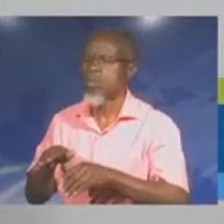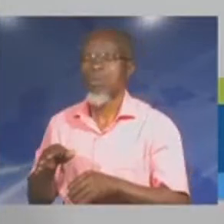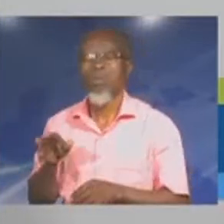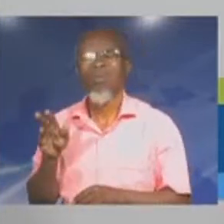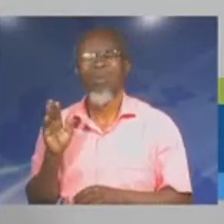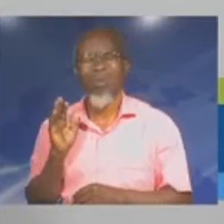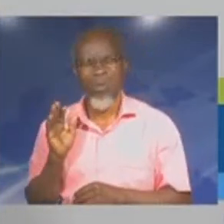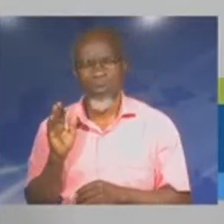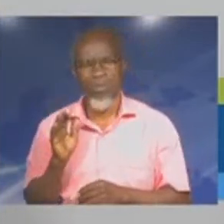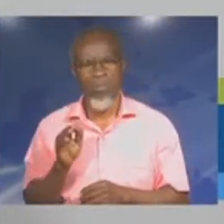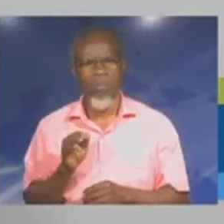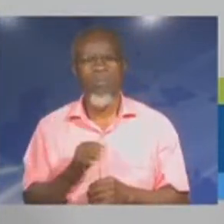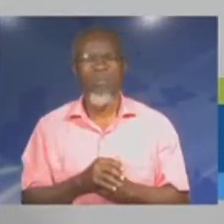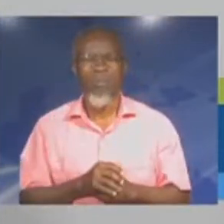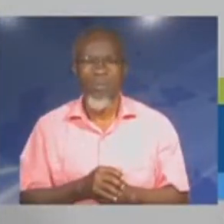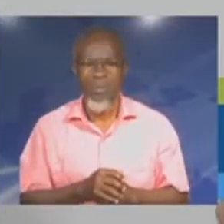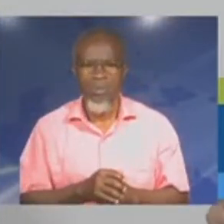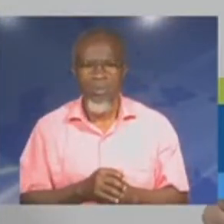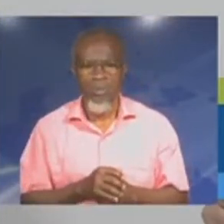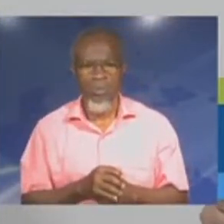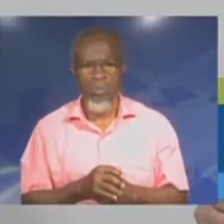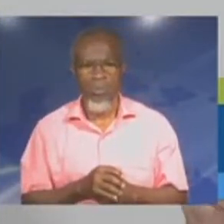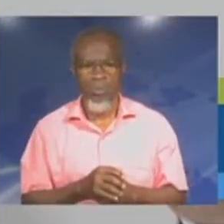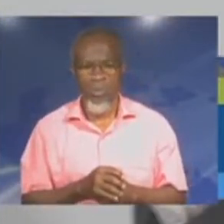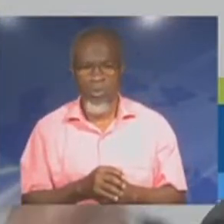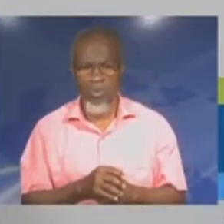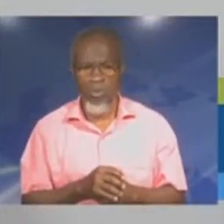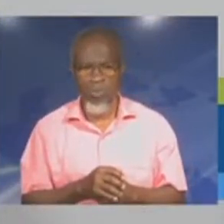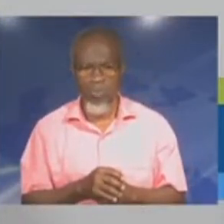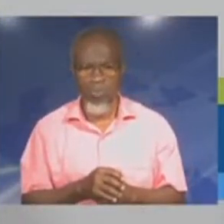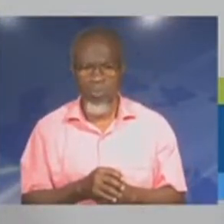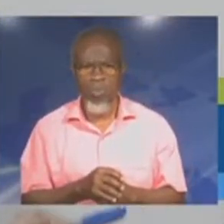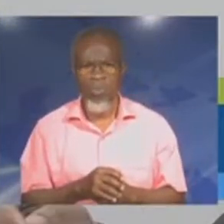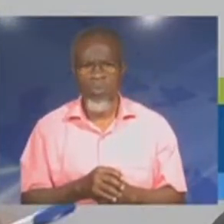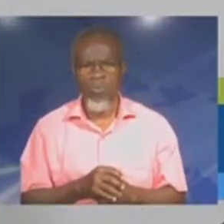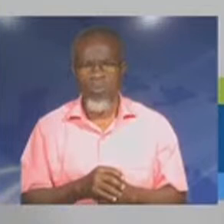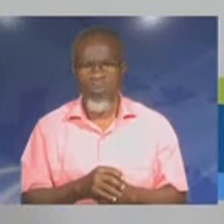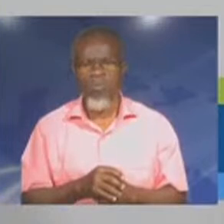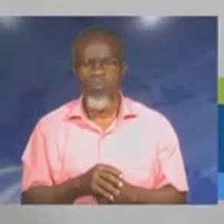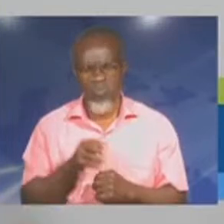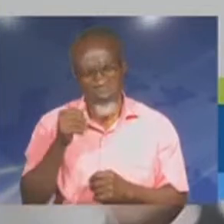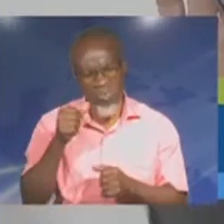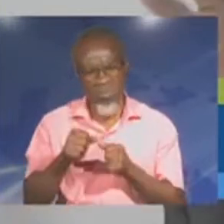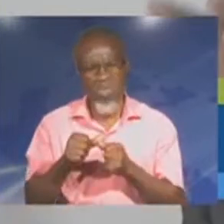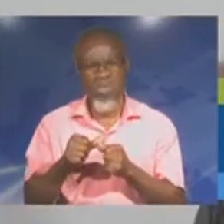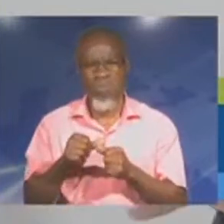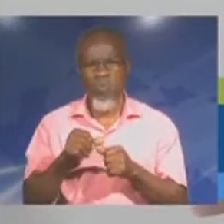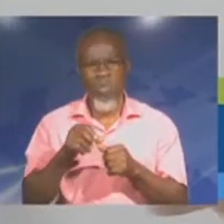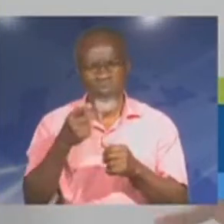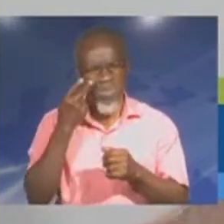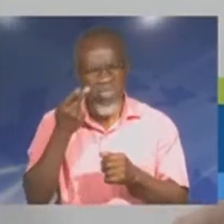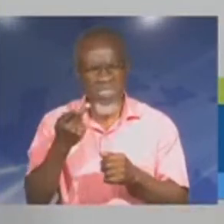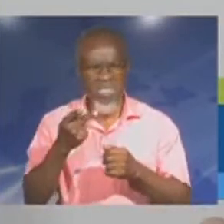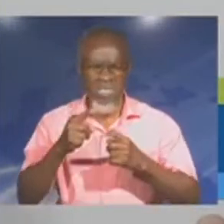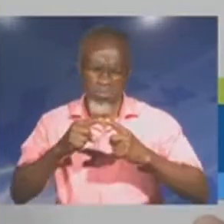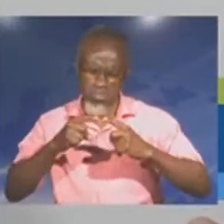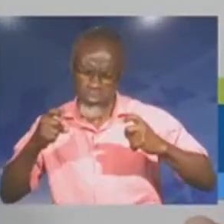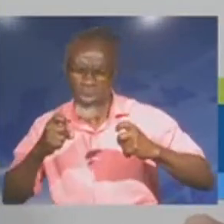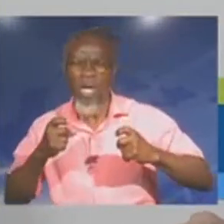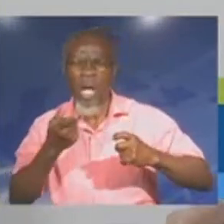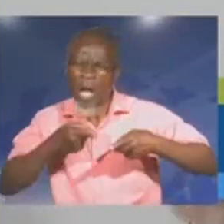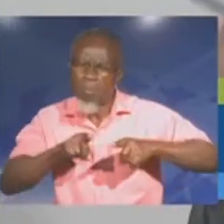free to give a was not due to cardiac events or pericarditis. There were one or two, I'm not saying there were